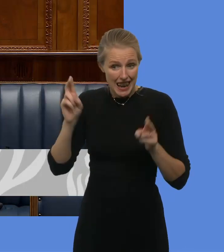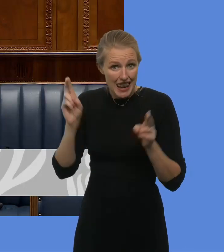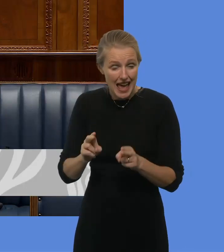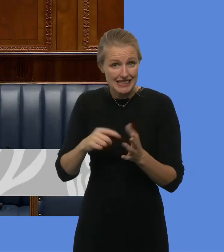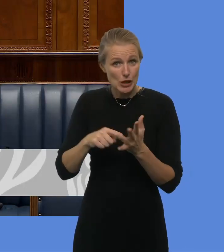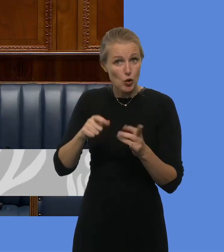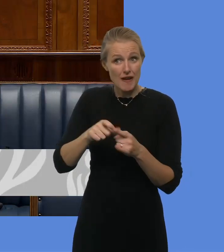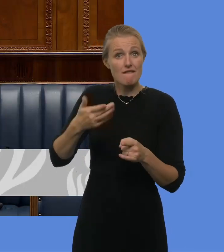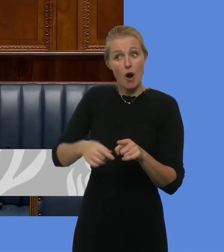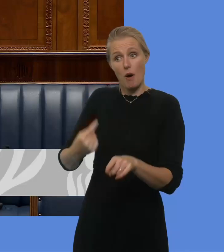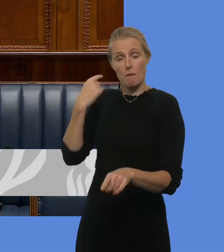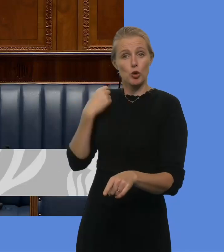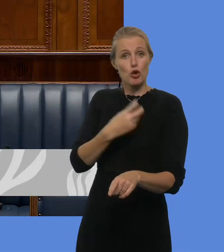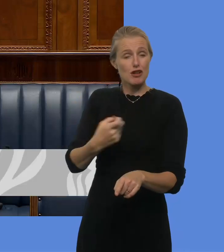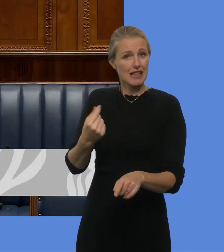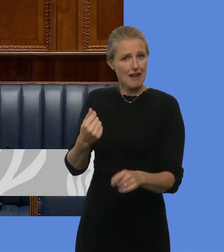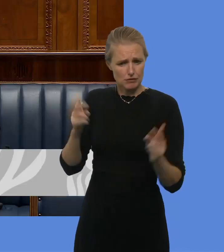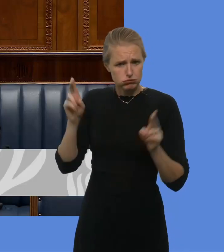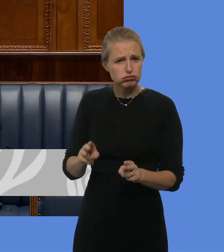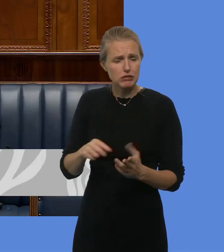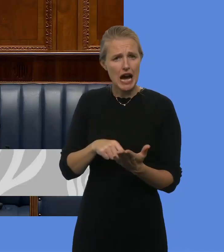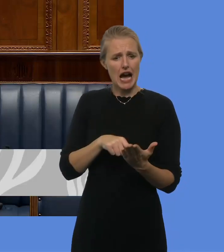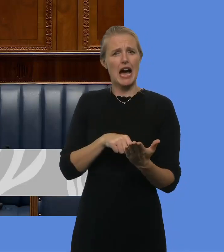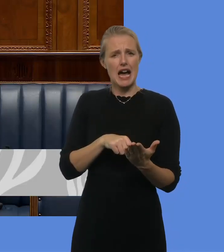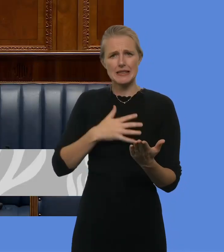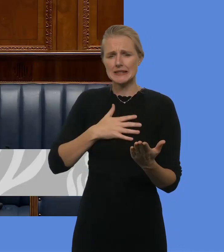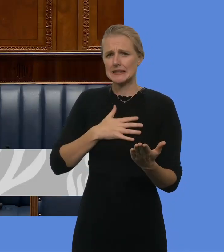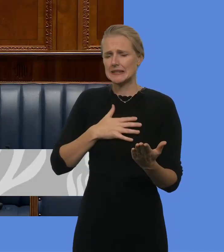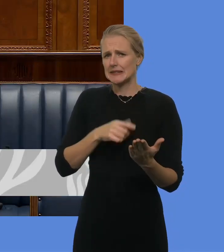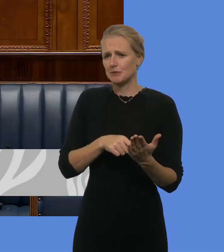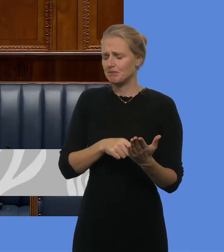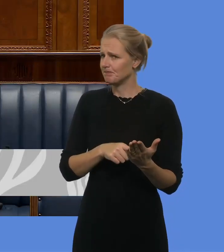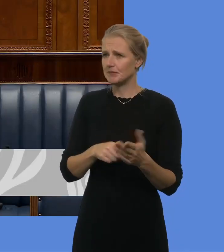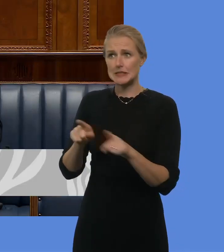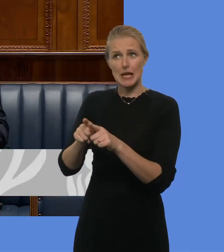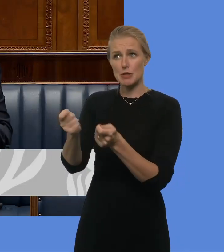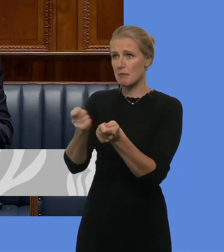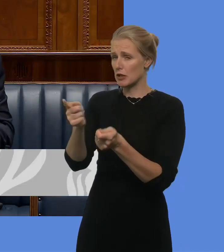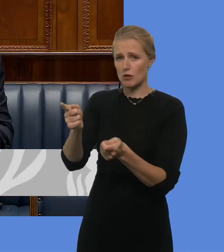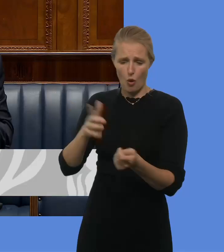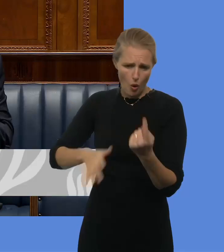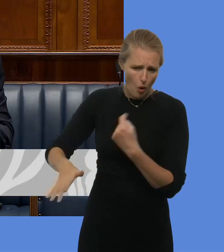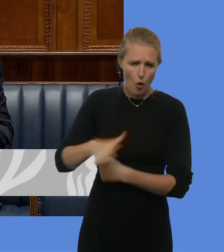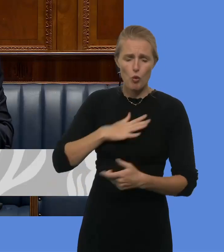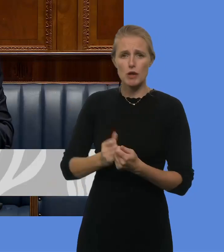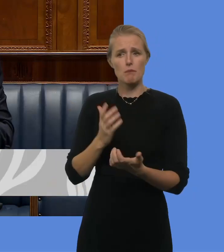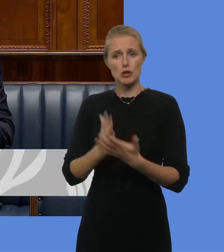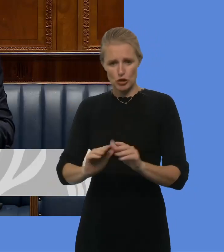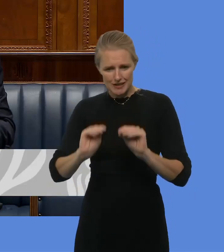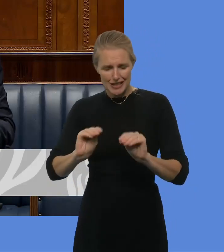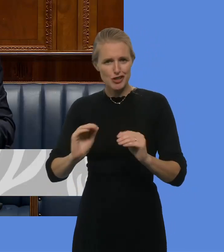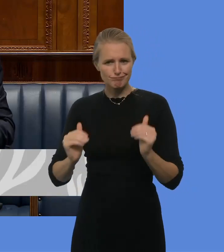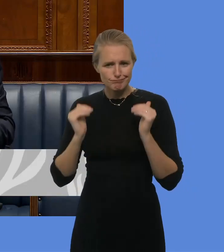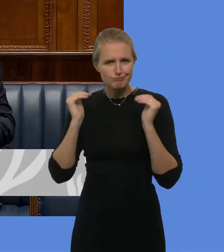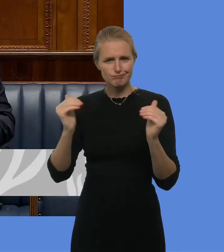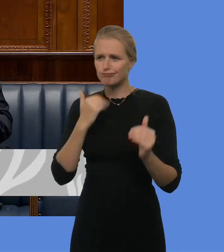2011. We will all, none more than the Minister, share a common wish to ensure that teaching provision is maintained at an appropriate level. There